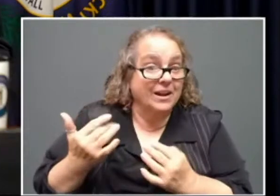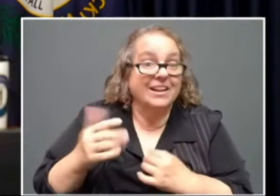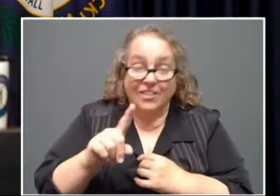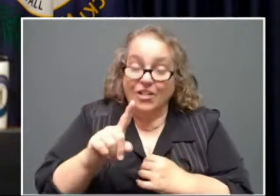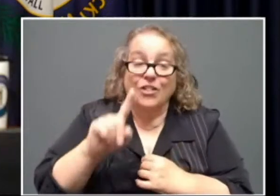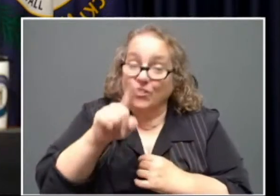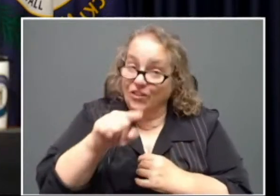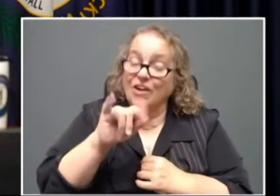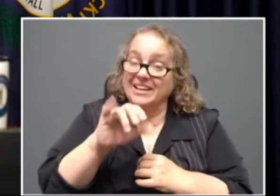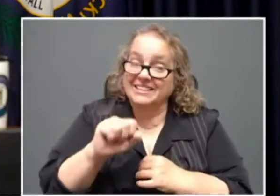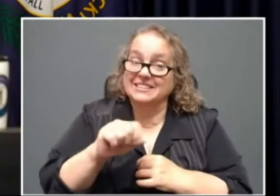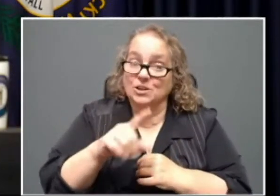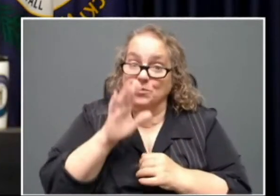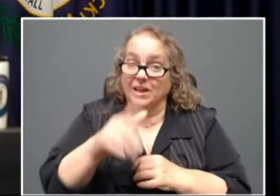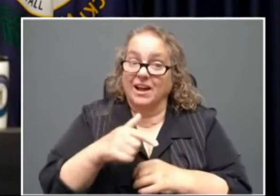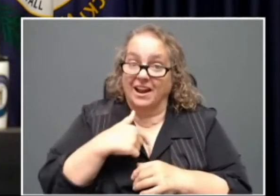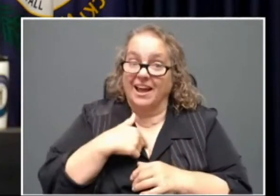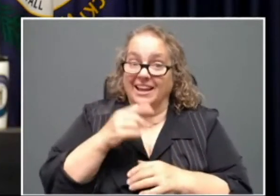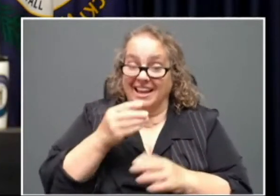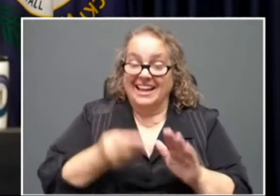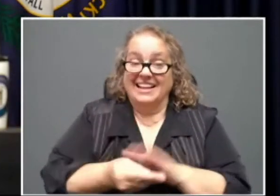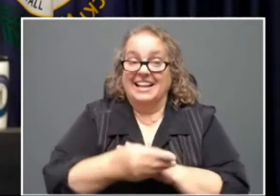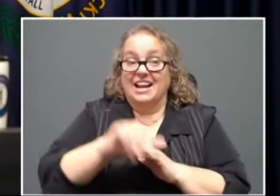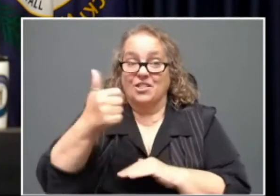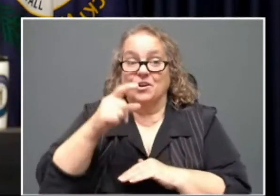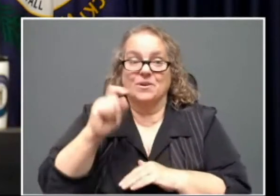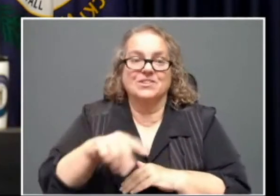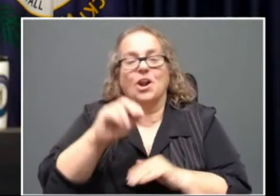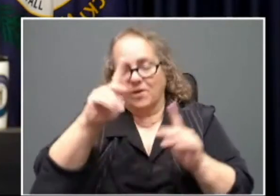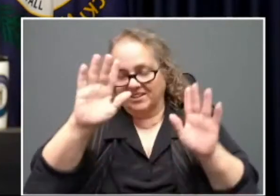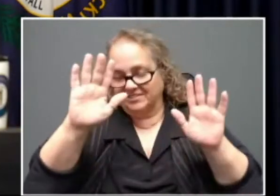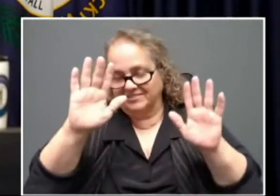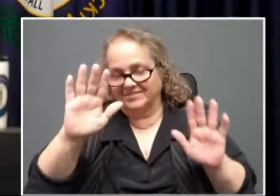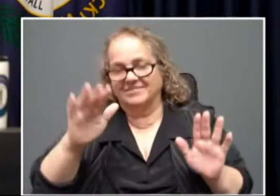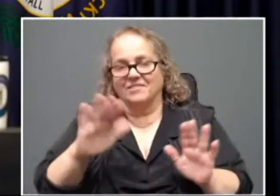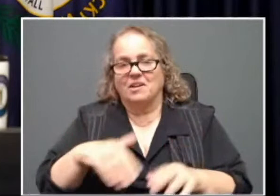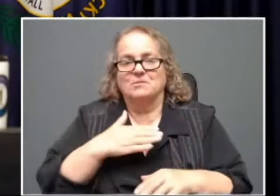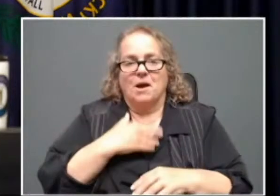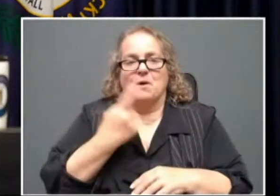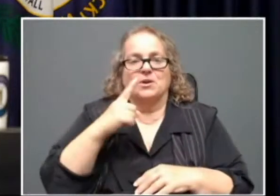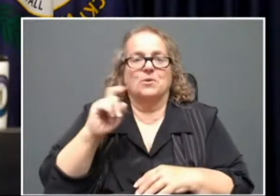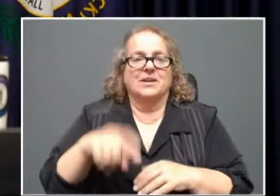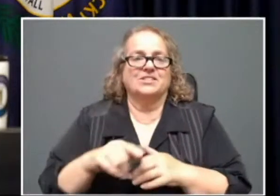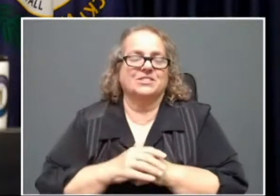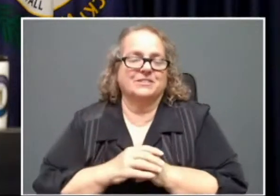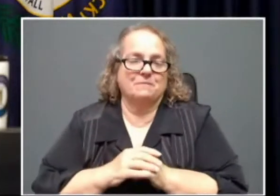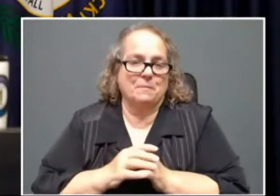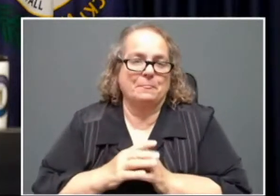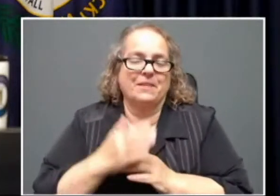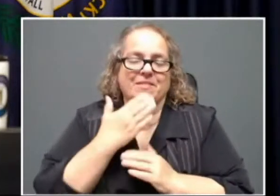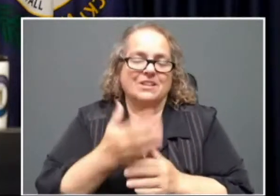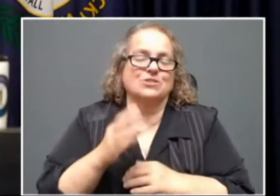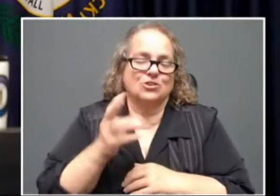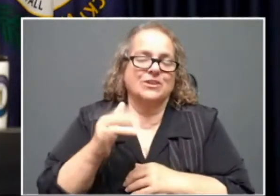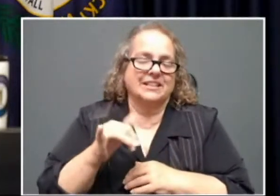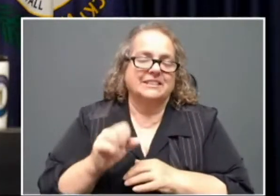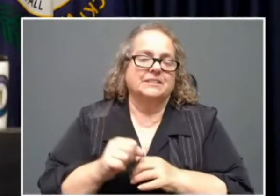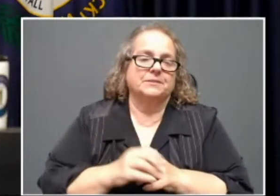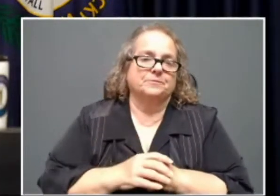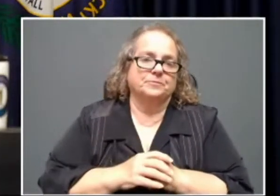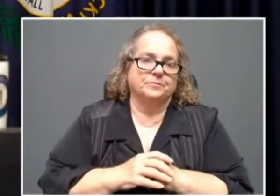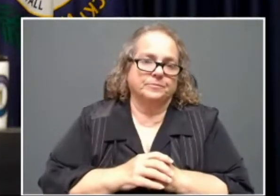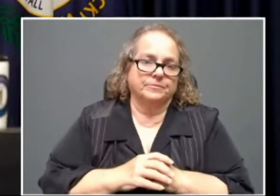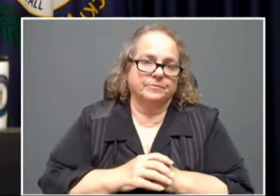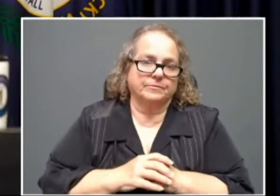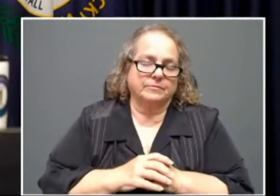another question. Oh, there is? Okay. All right. Well, there's my one question. Thanks, Chris. And I hear Chris